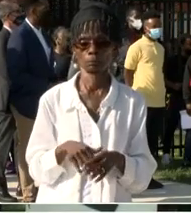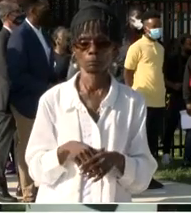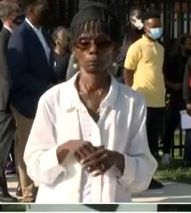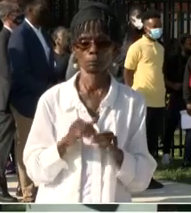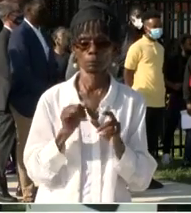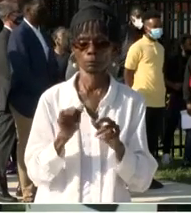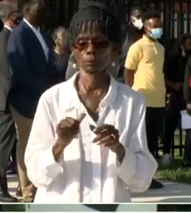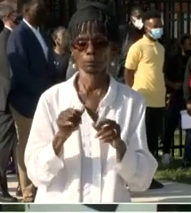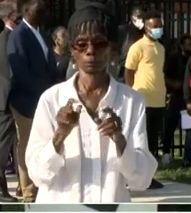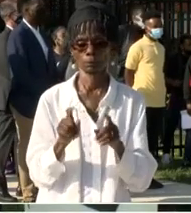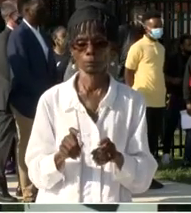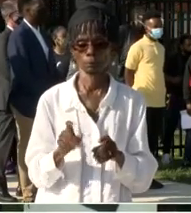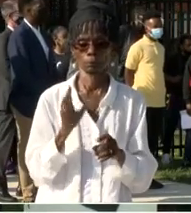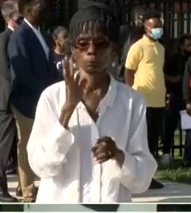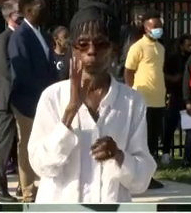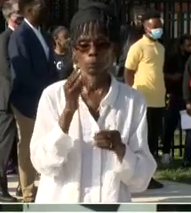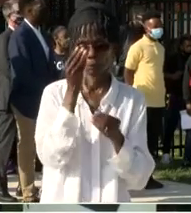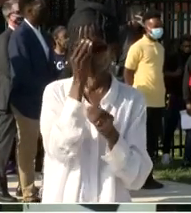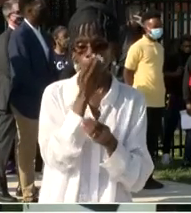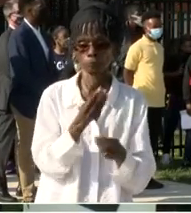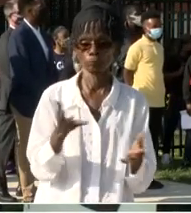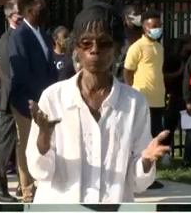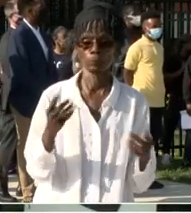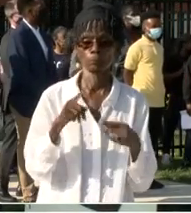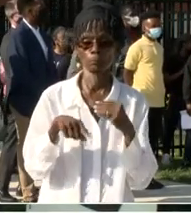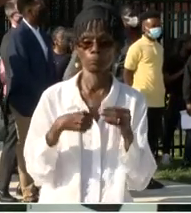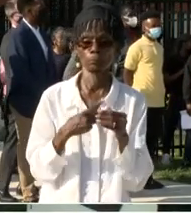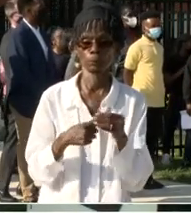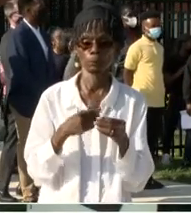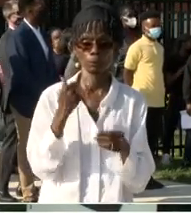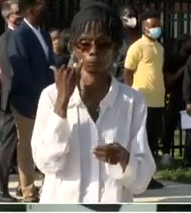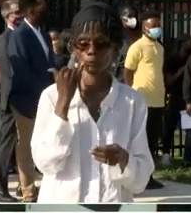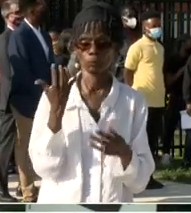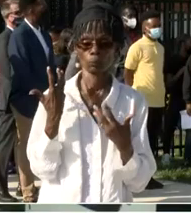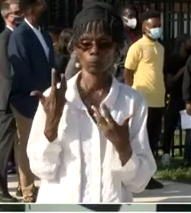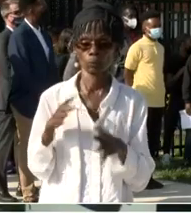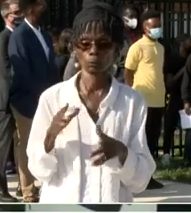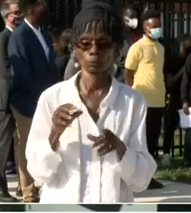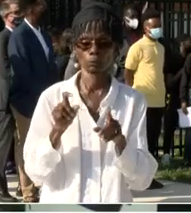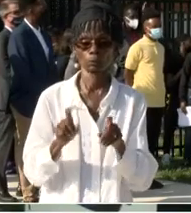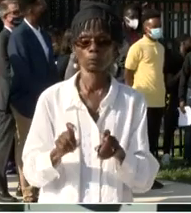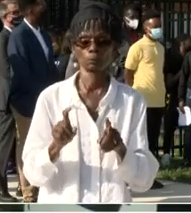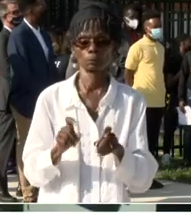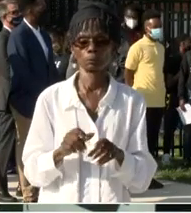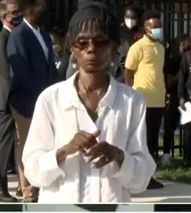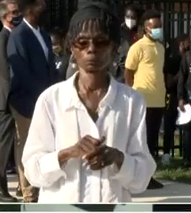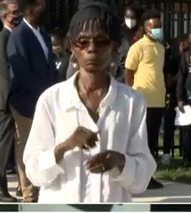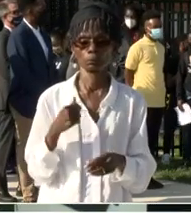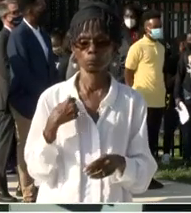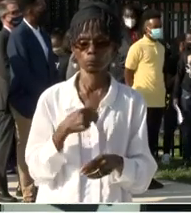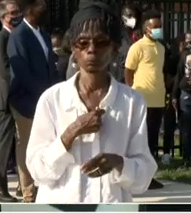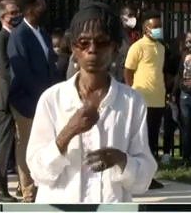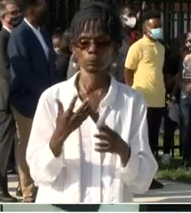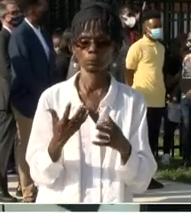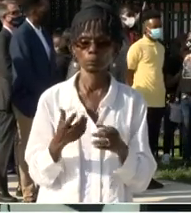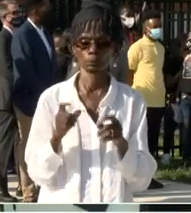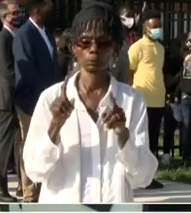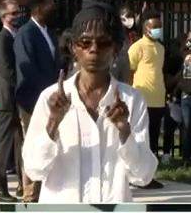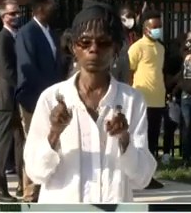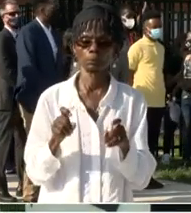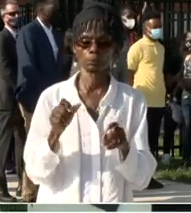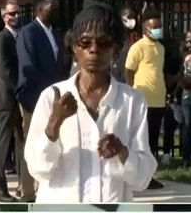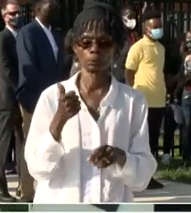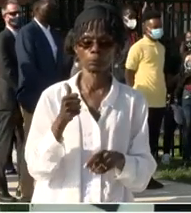this week in the first start of school. And our target continues to be to test 10 to 20% on our